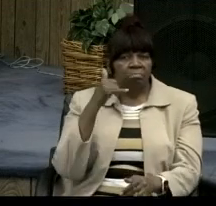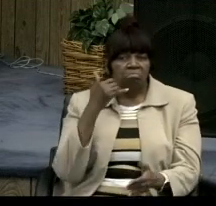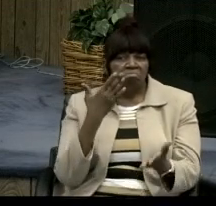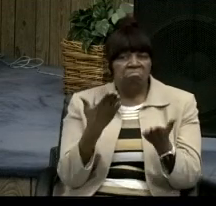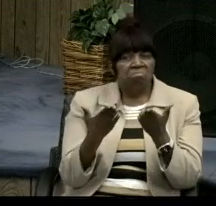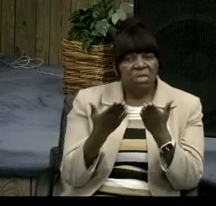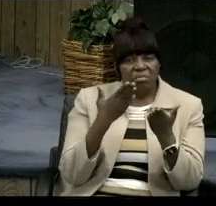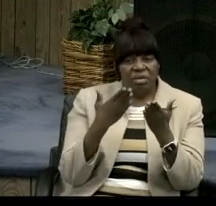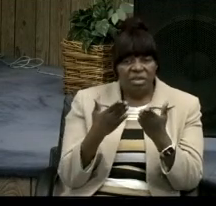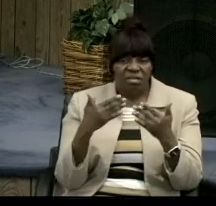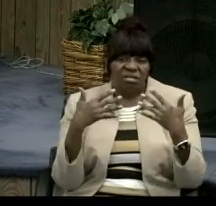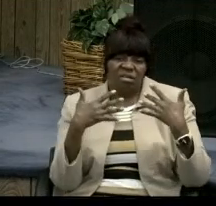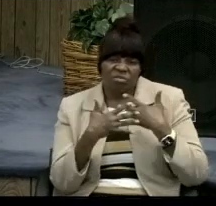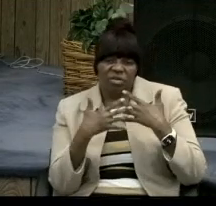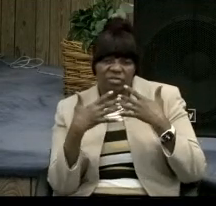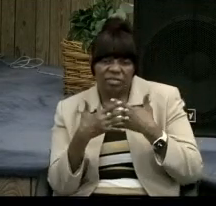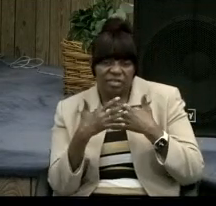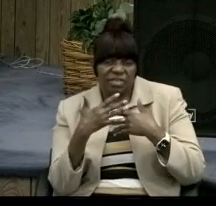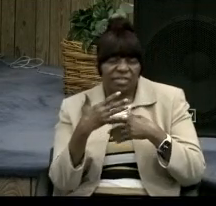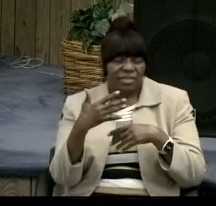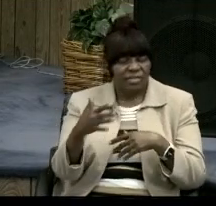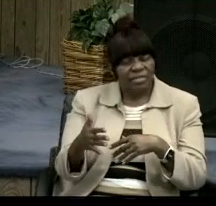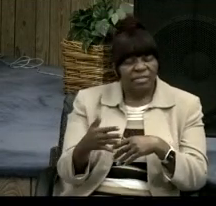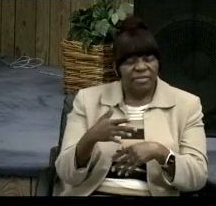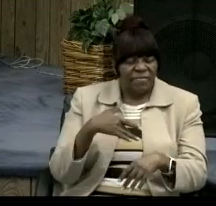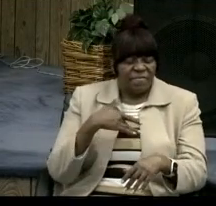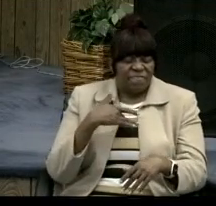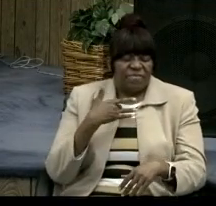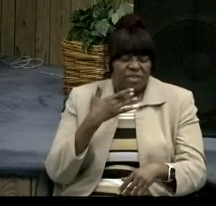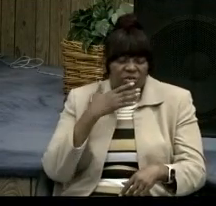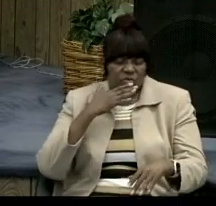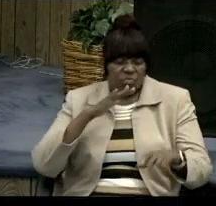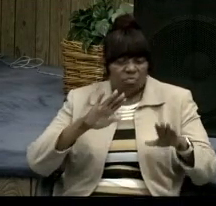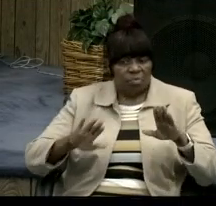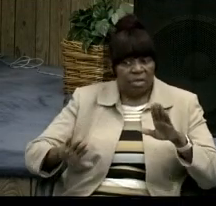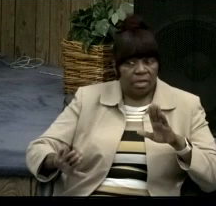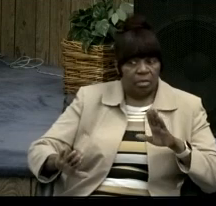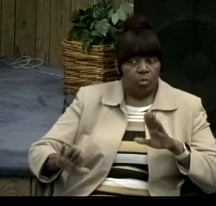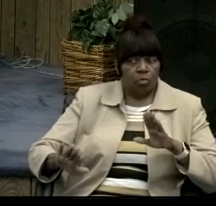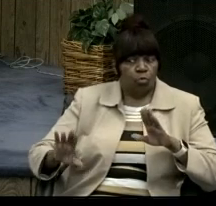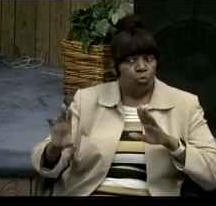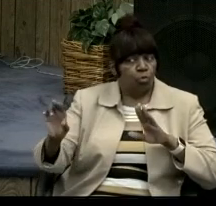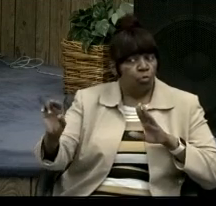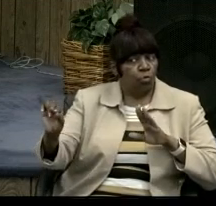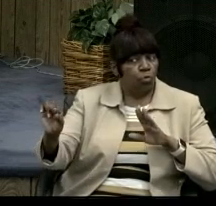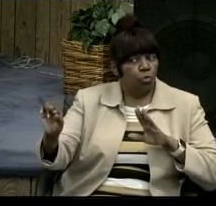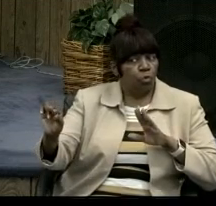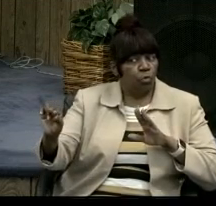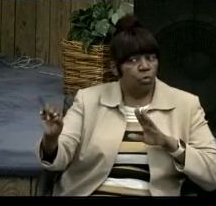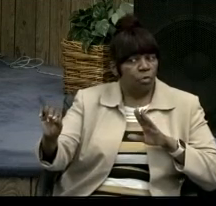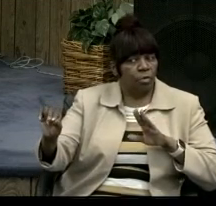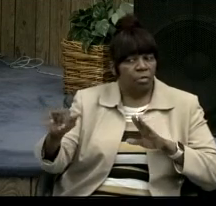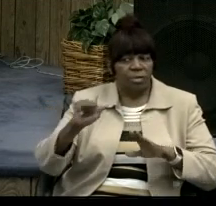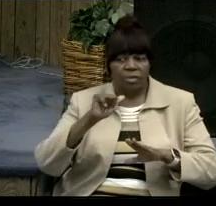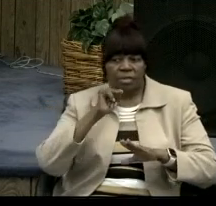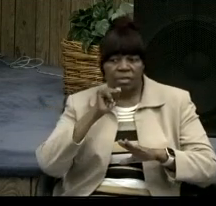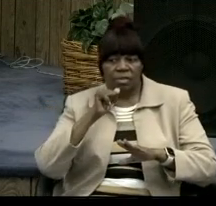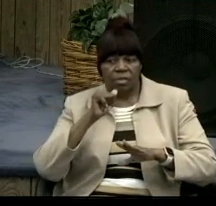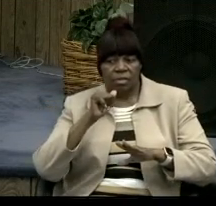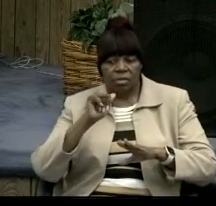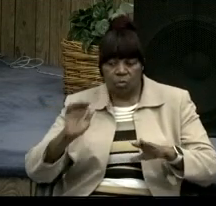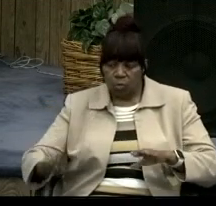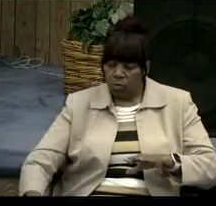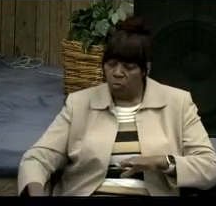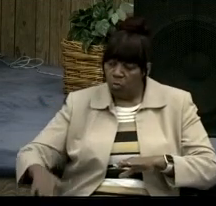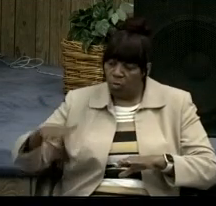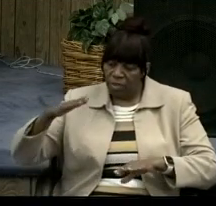scared. Some people call because they feel bad. Some people call because they got caught. No, it's not. It's like when you're raising your